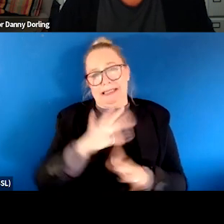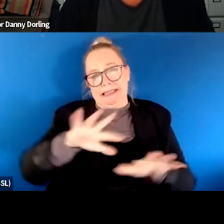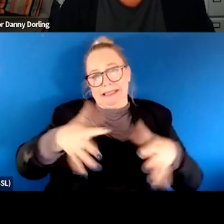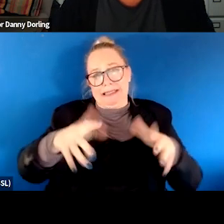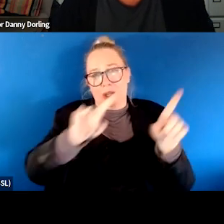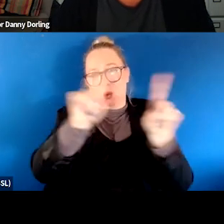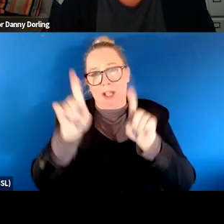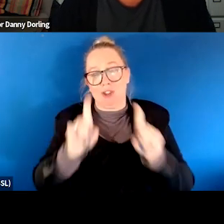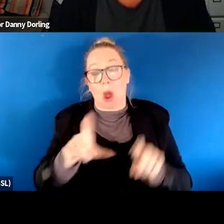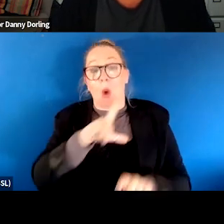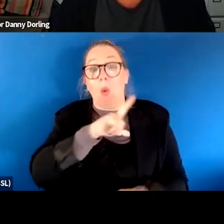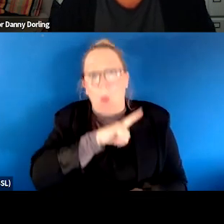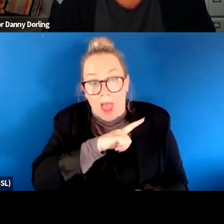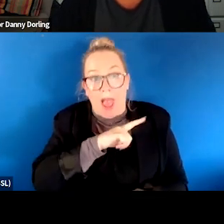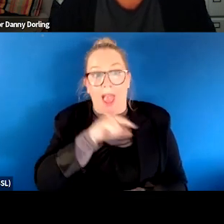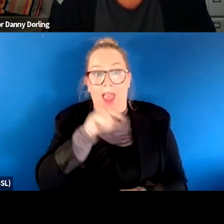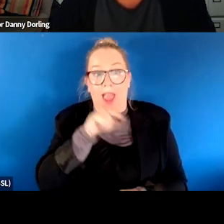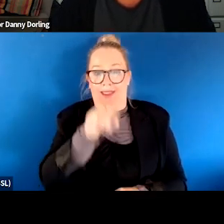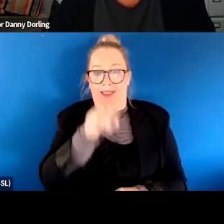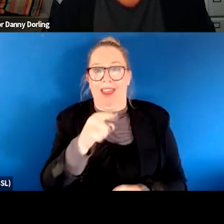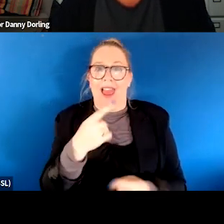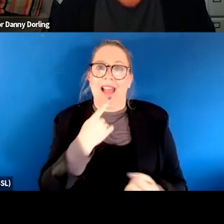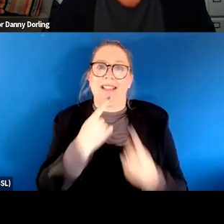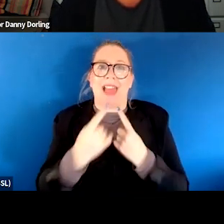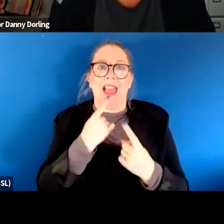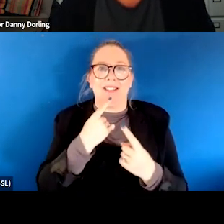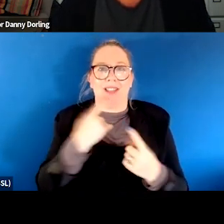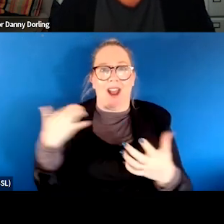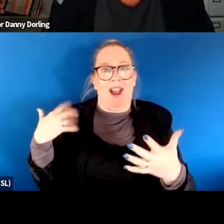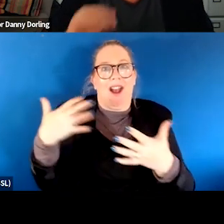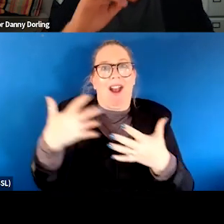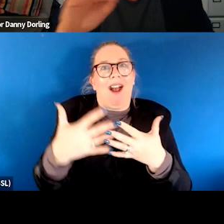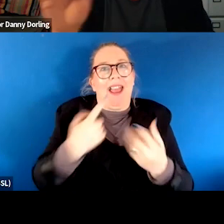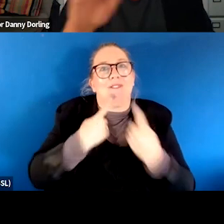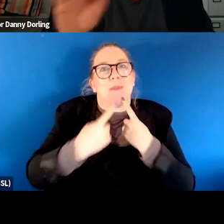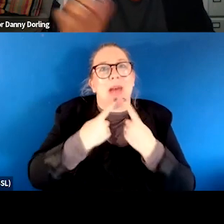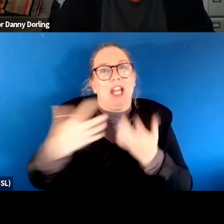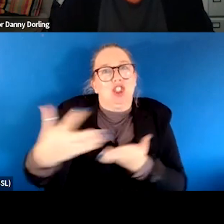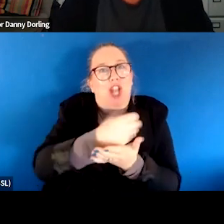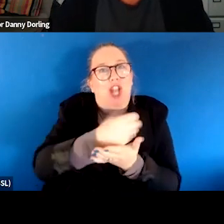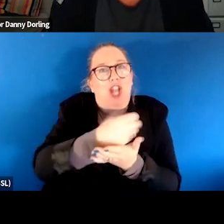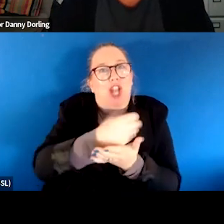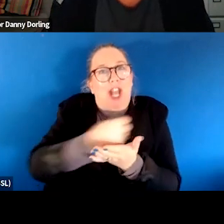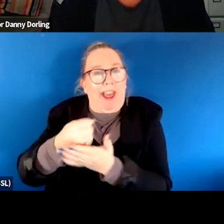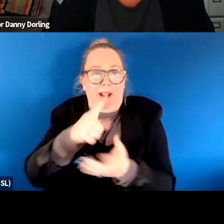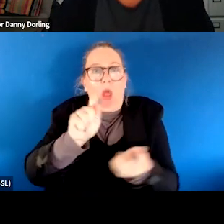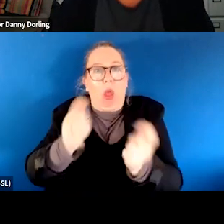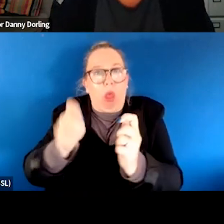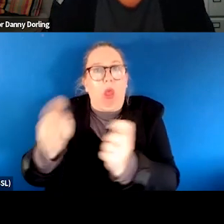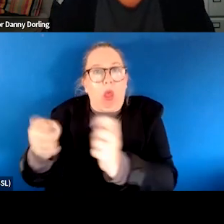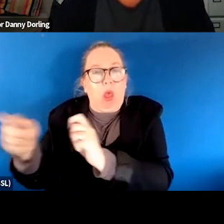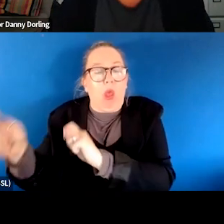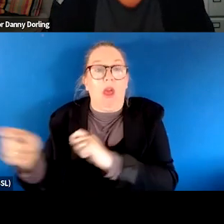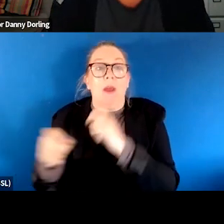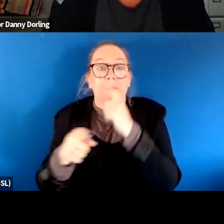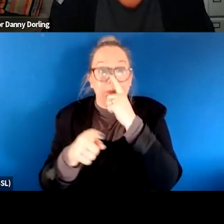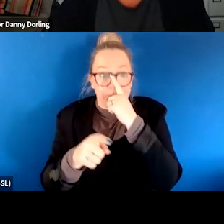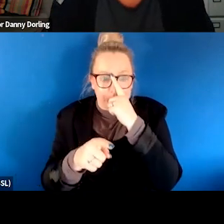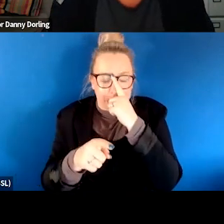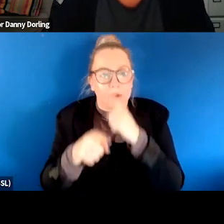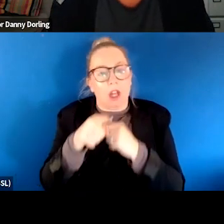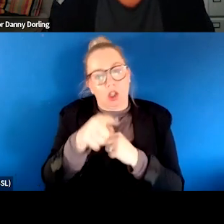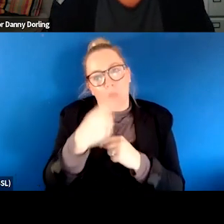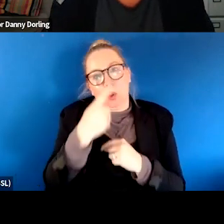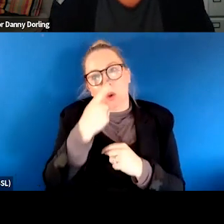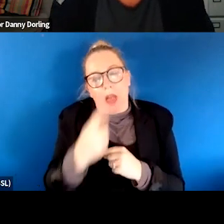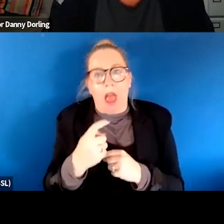massively since the plague of St. Justinian. But also you could put other pandemics or epidemics in there, or things that people have